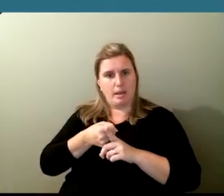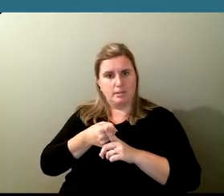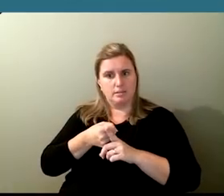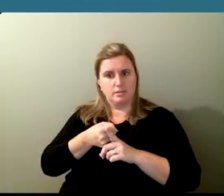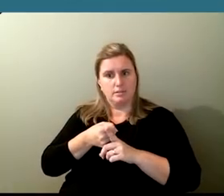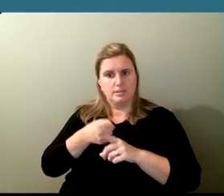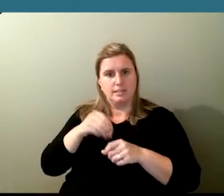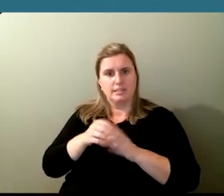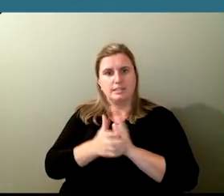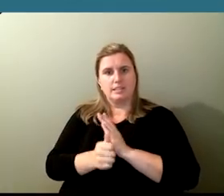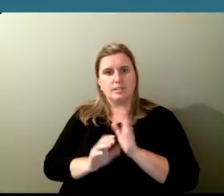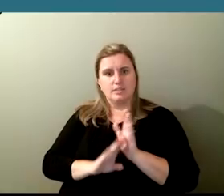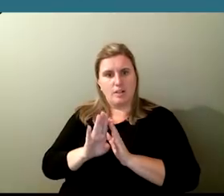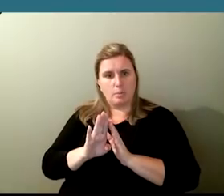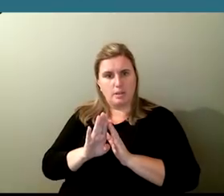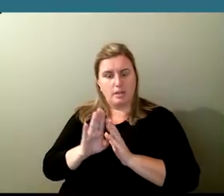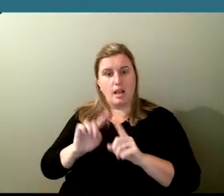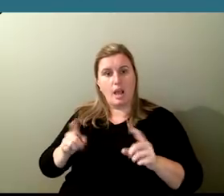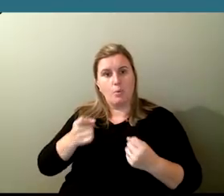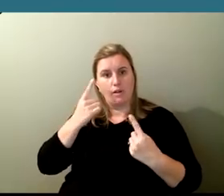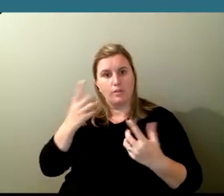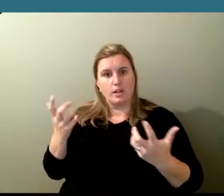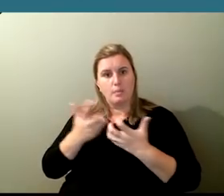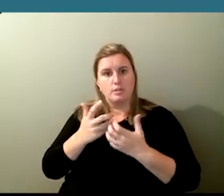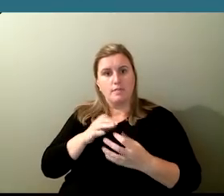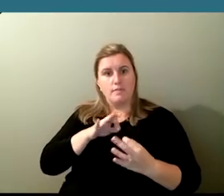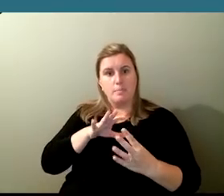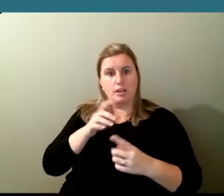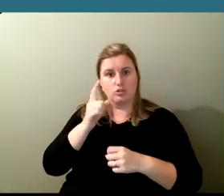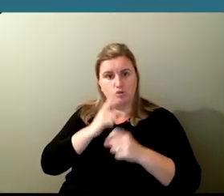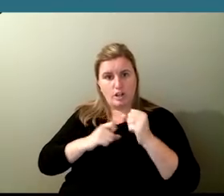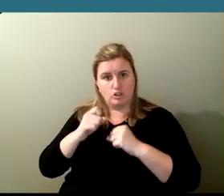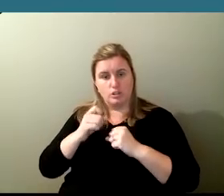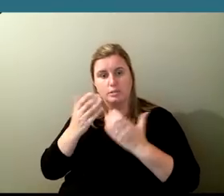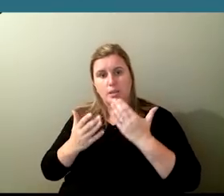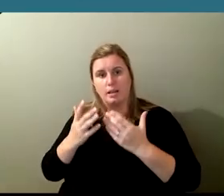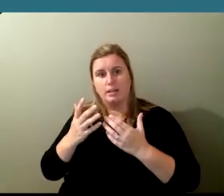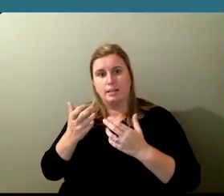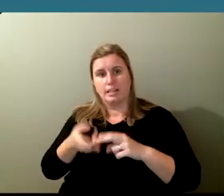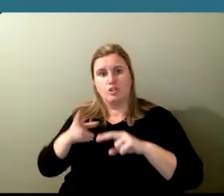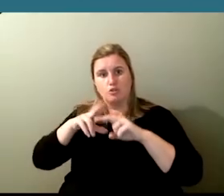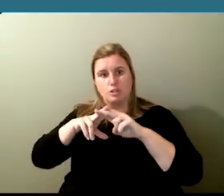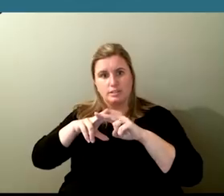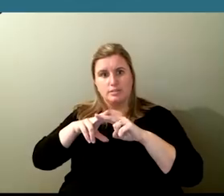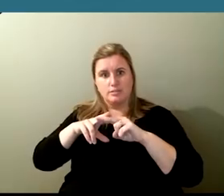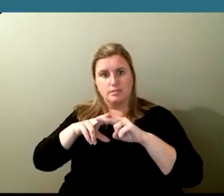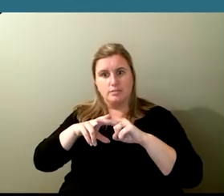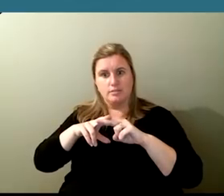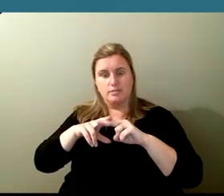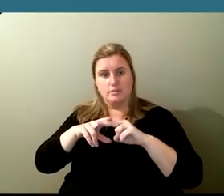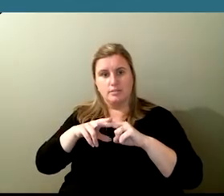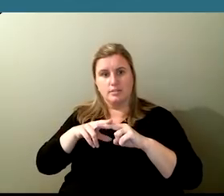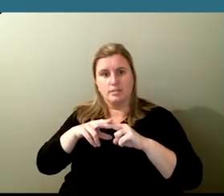in skill development. However, the combination of feedback strategies may actually increase